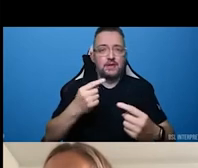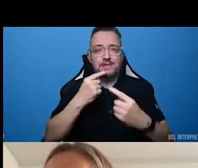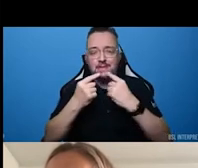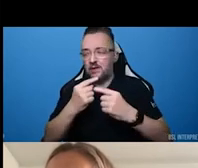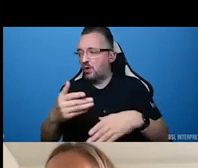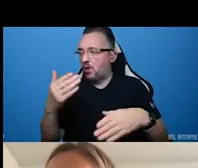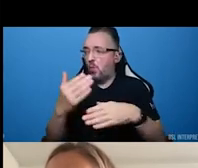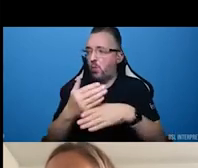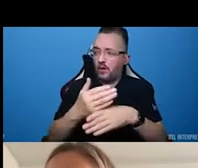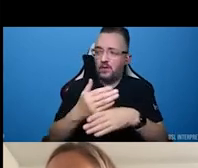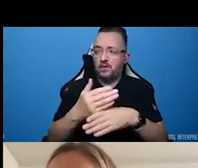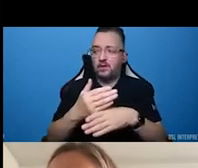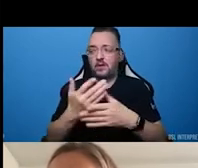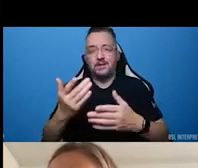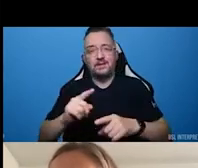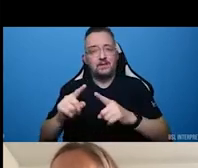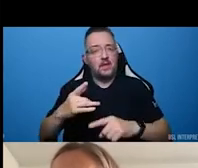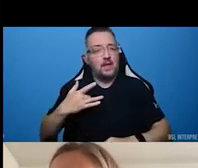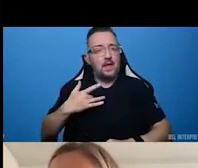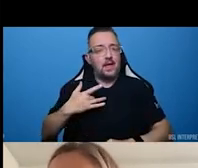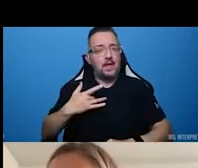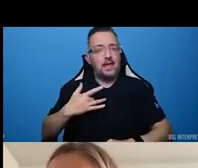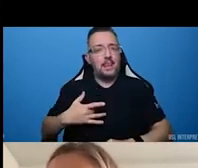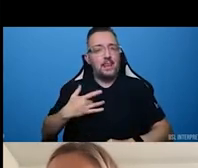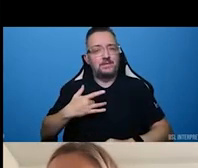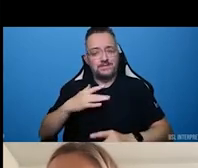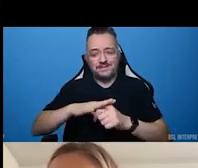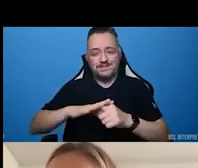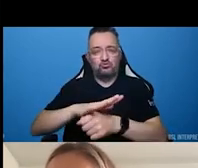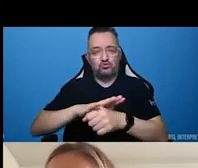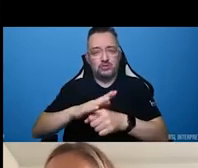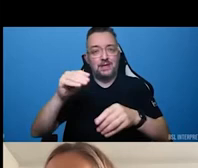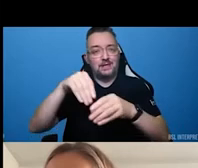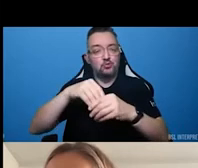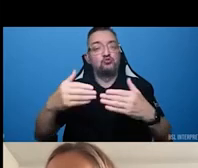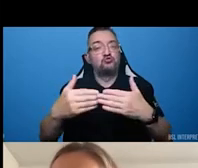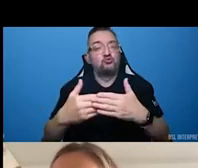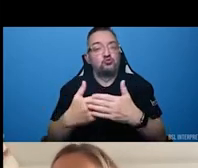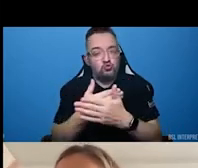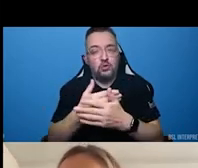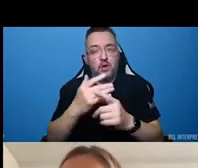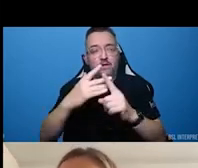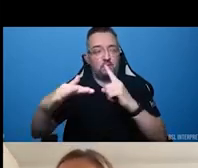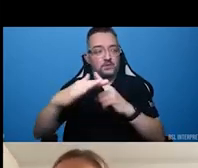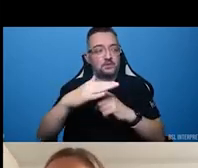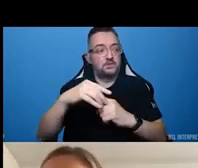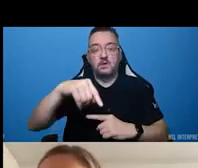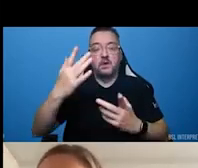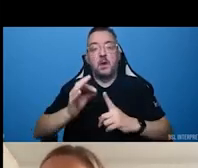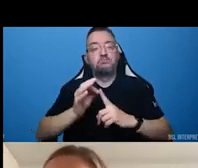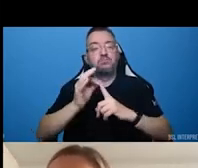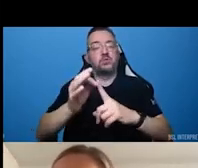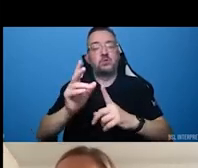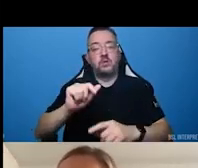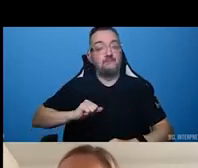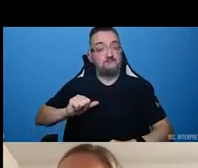and living scenarios into new hybrid environments. This is just a proposal for a farm